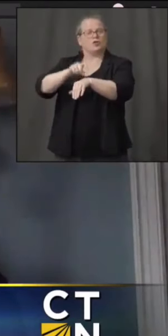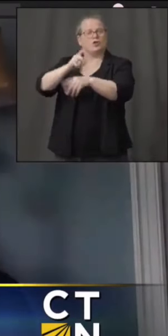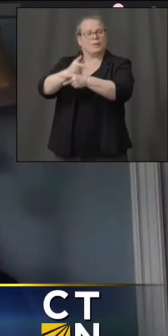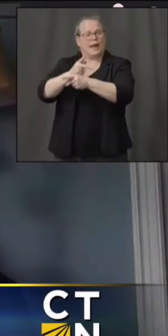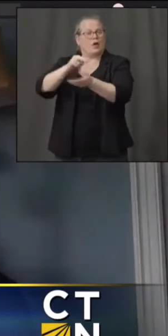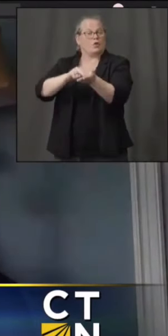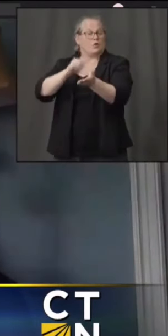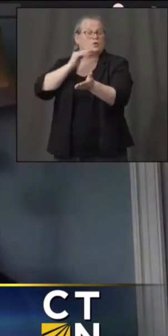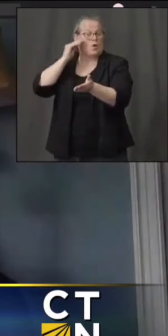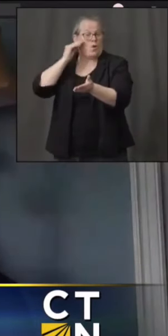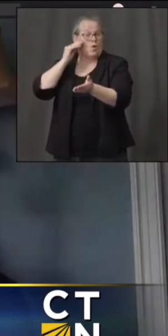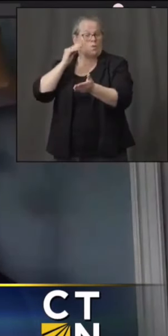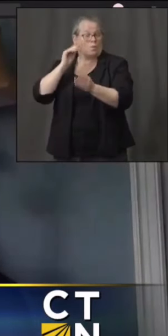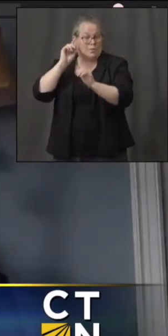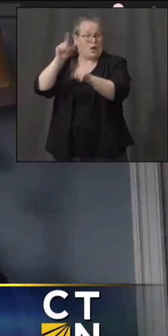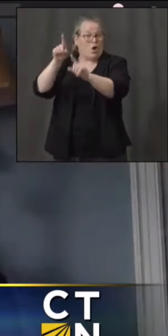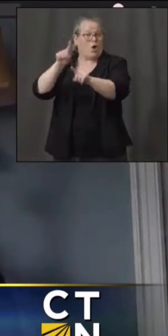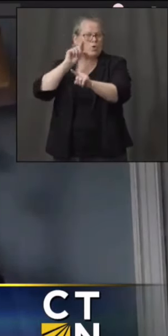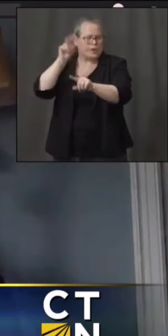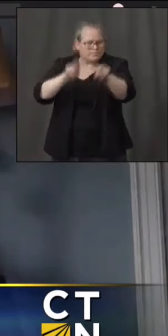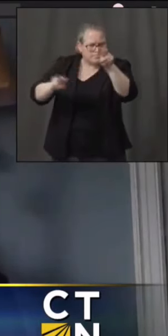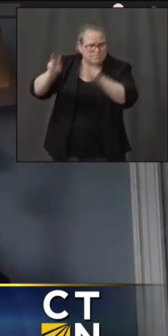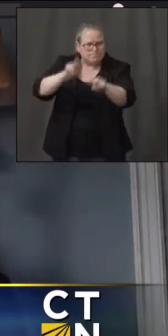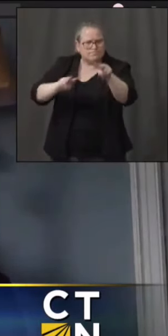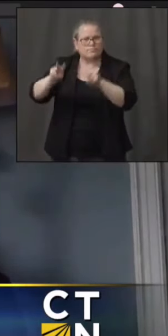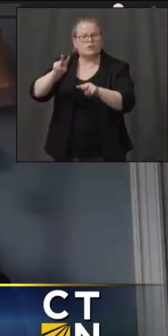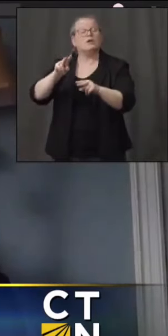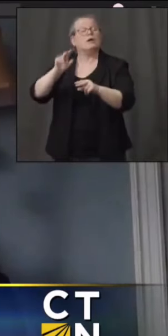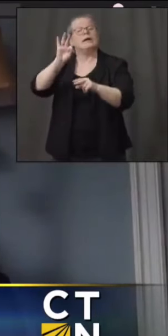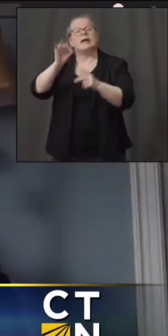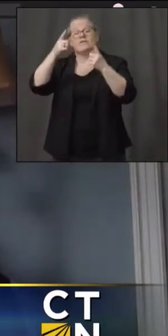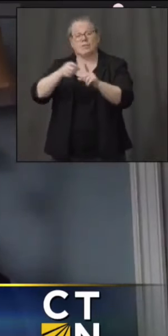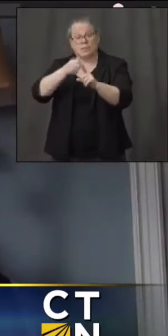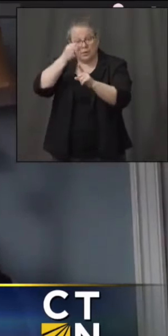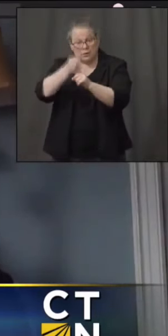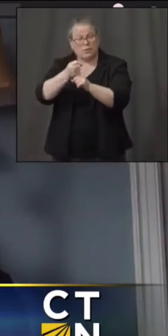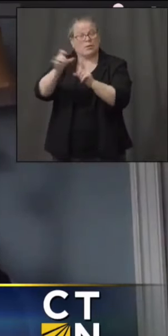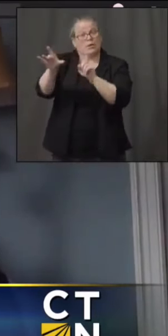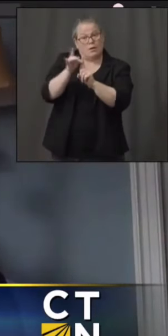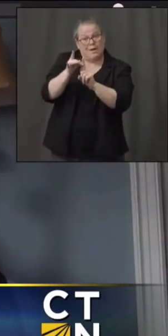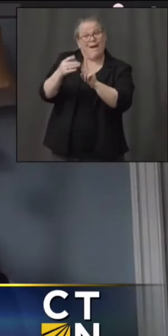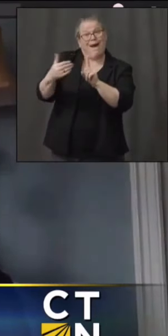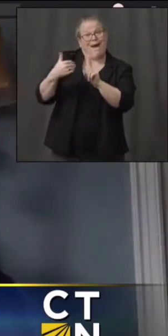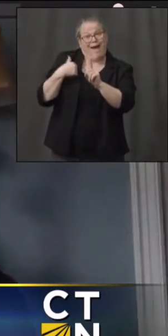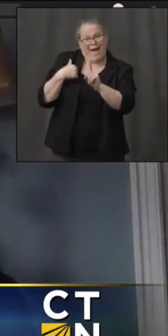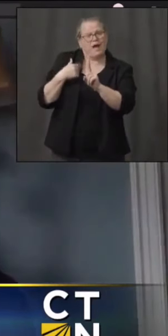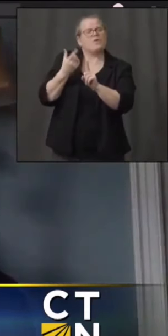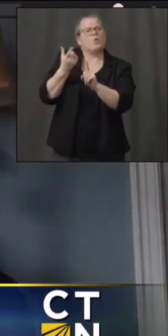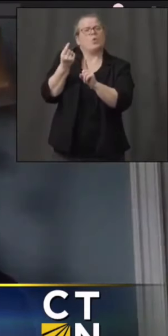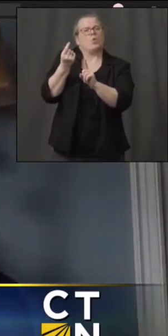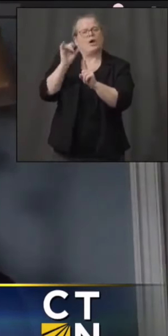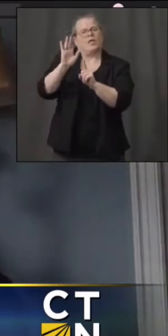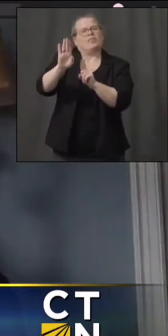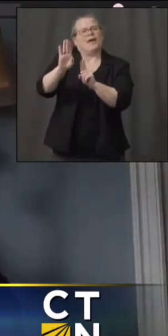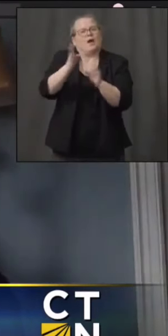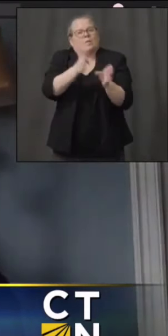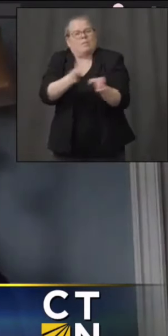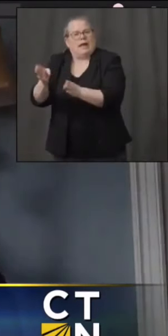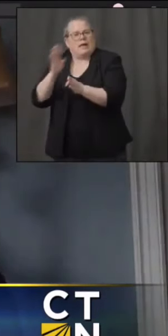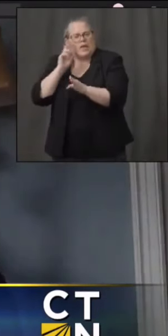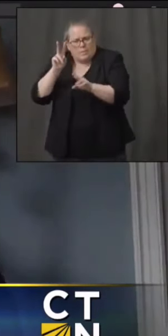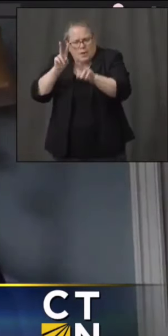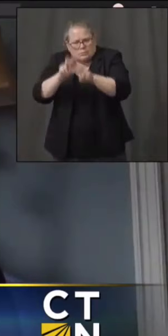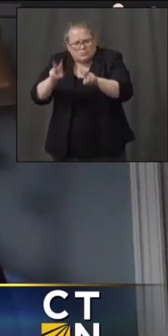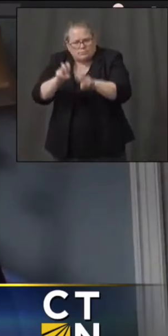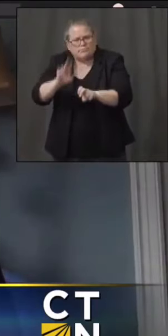the implementation of control measures at each of the places that they go to. One of the biggest issues is making sure that